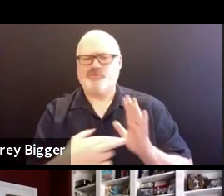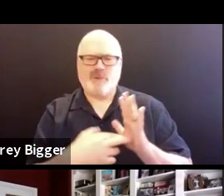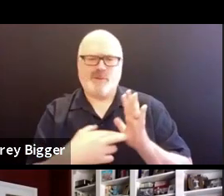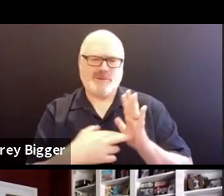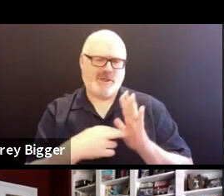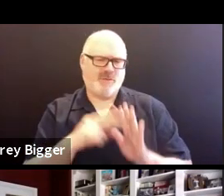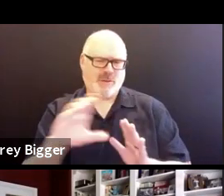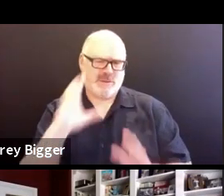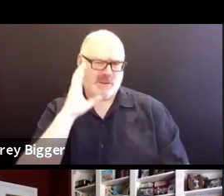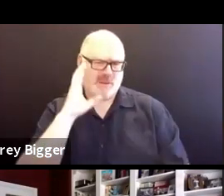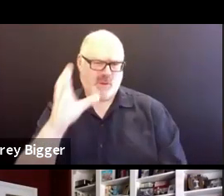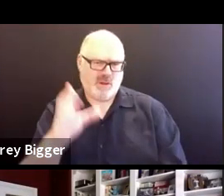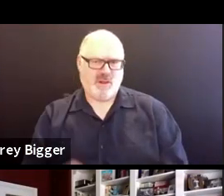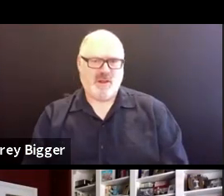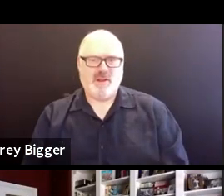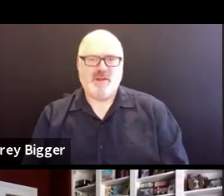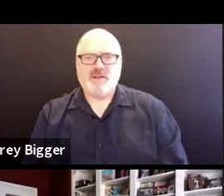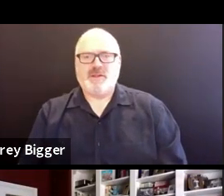UNC.